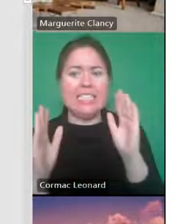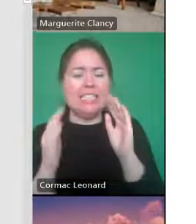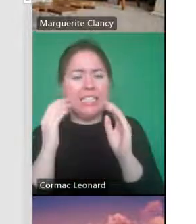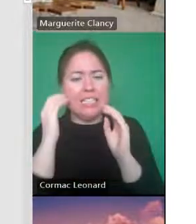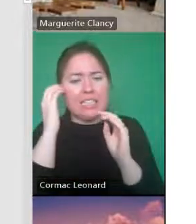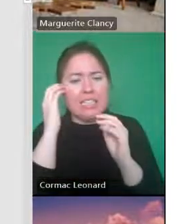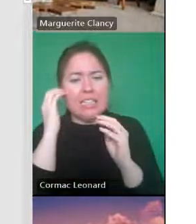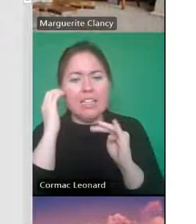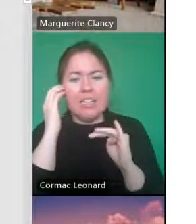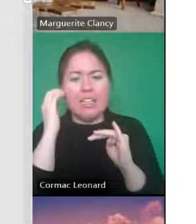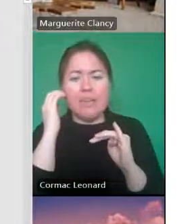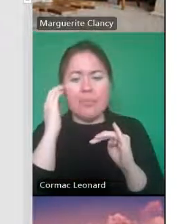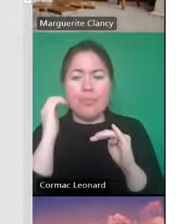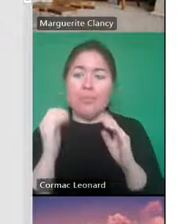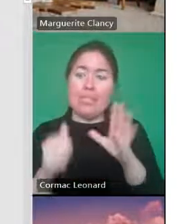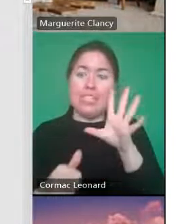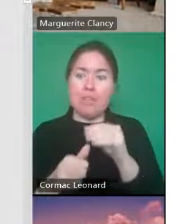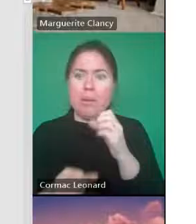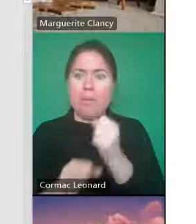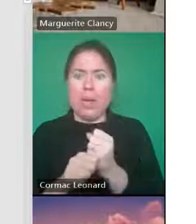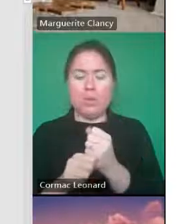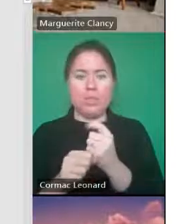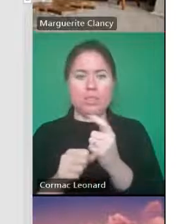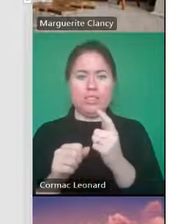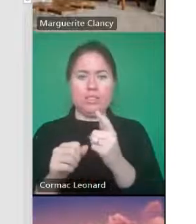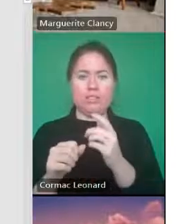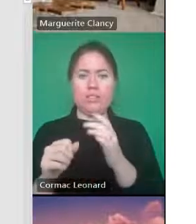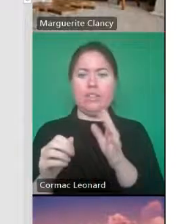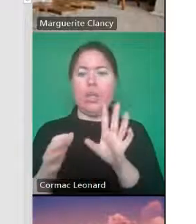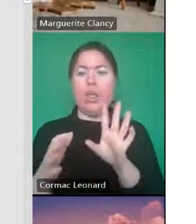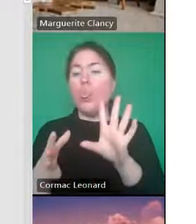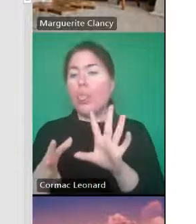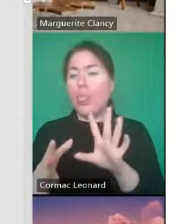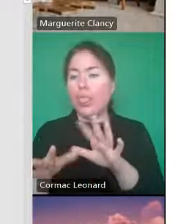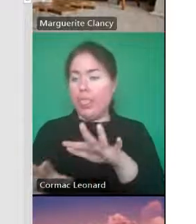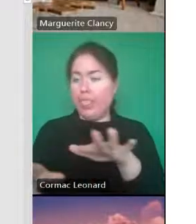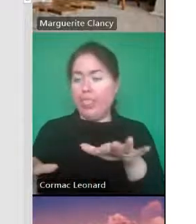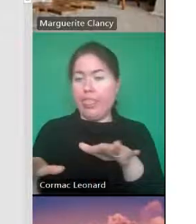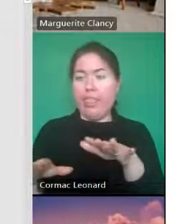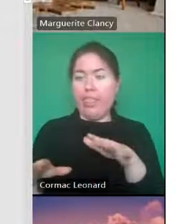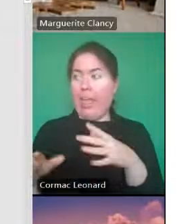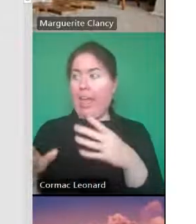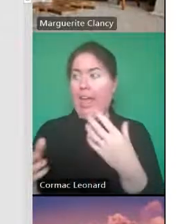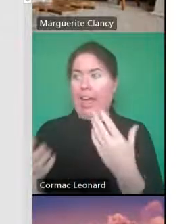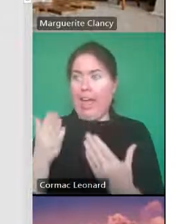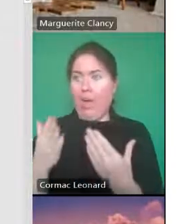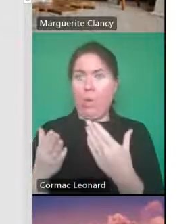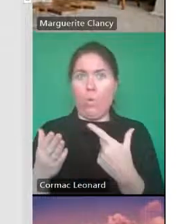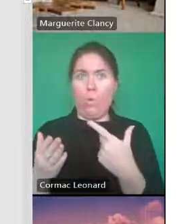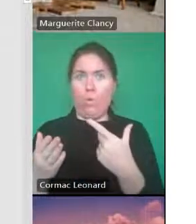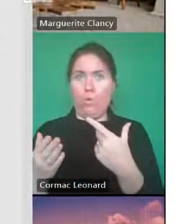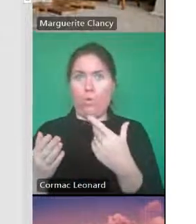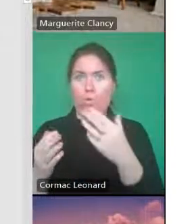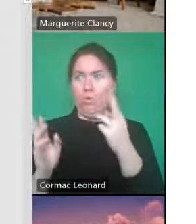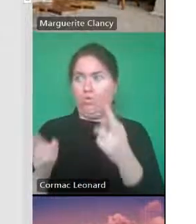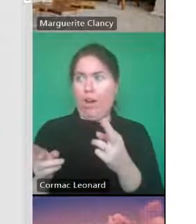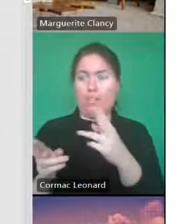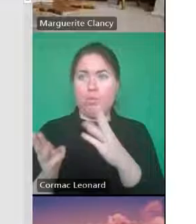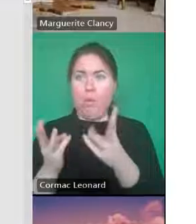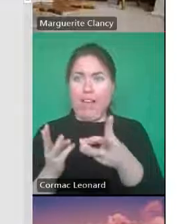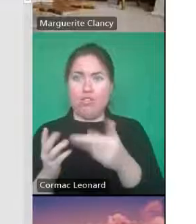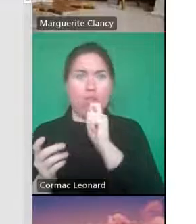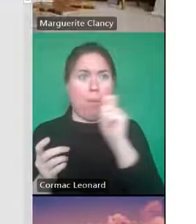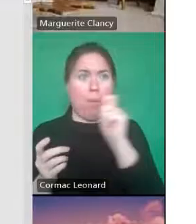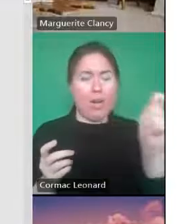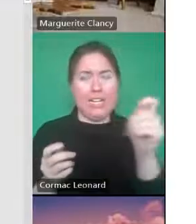to where the home for responding to concerns of self-neglect and how they're appropriately managed